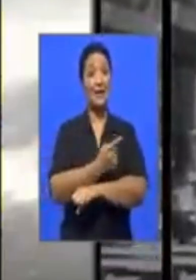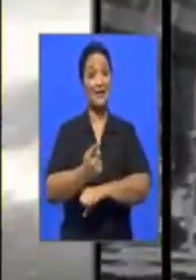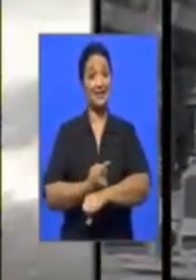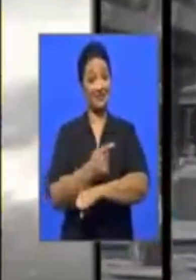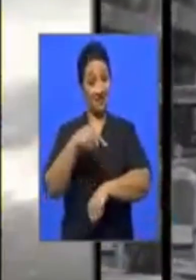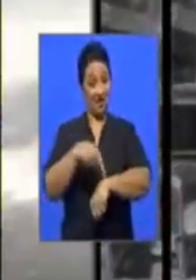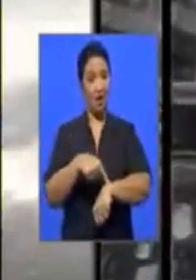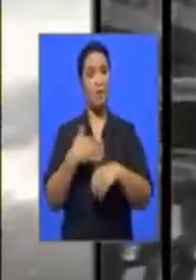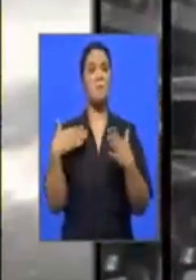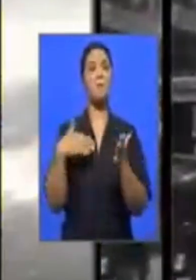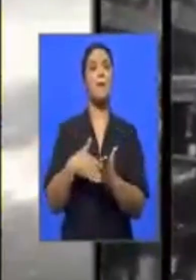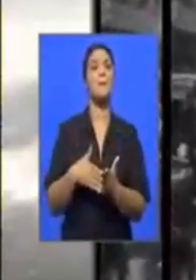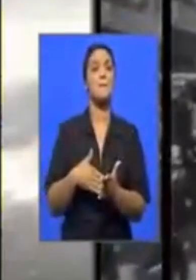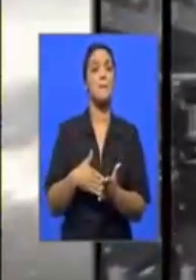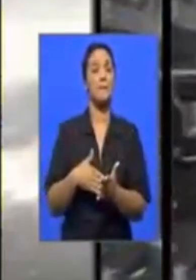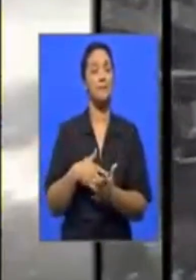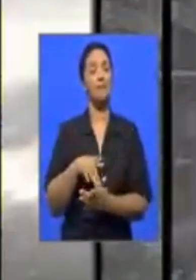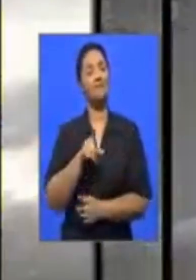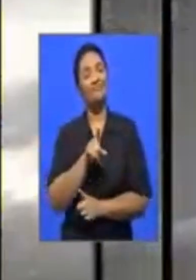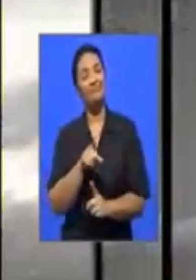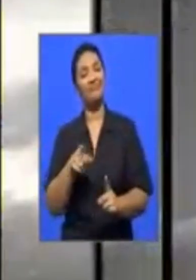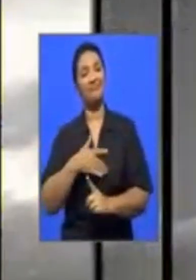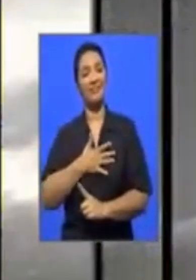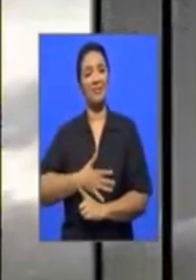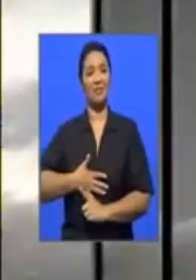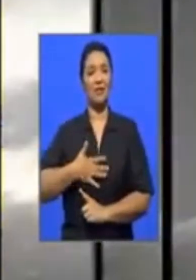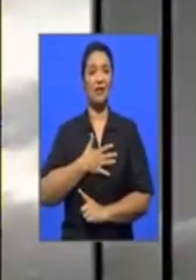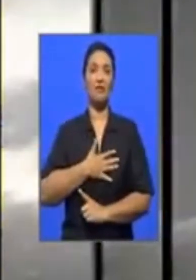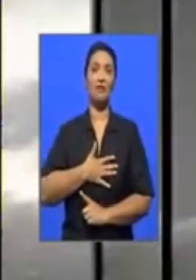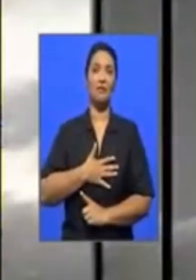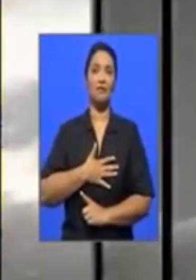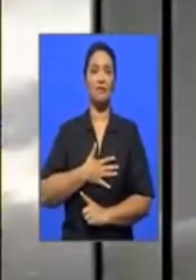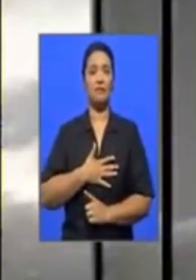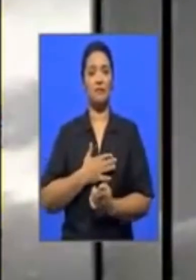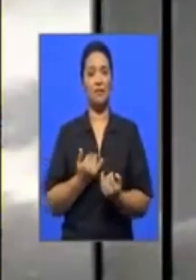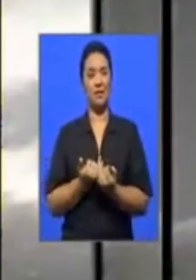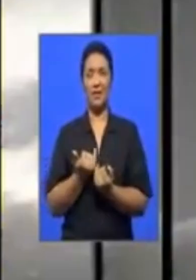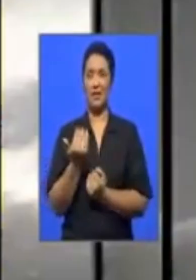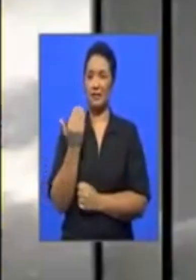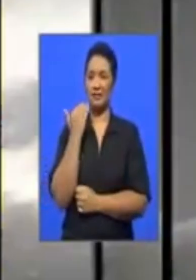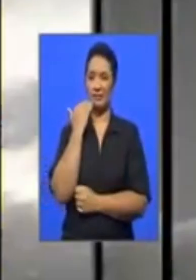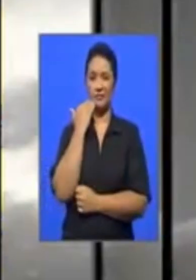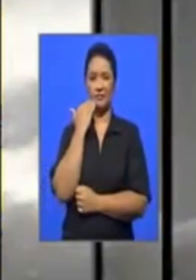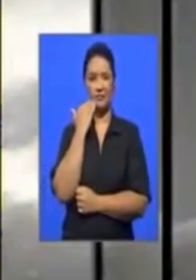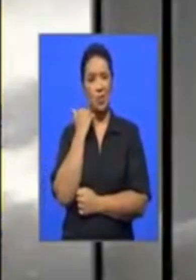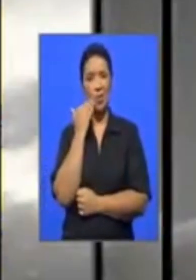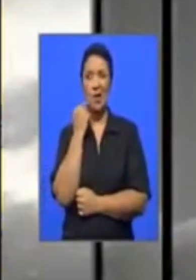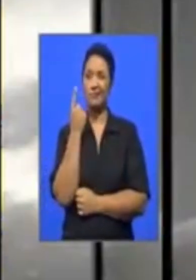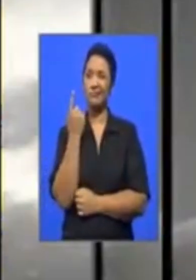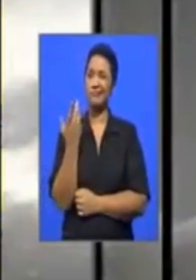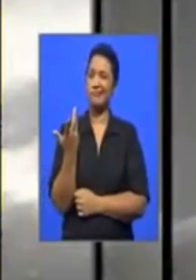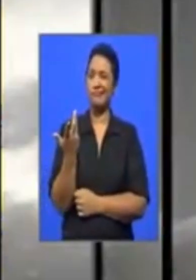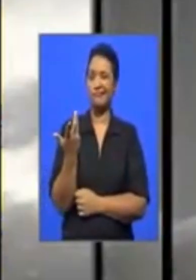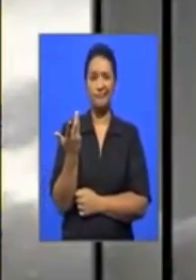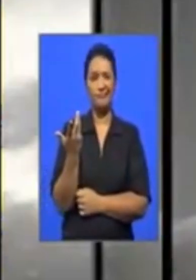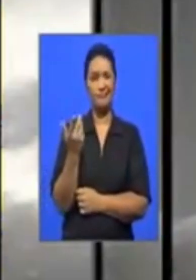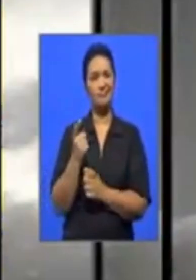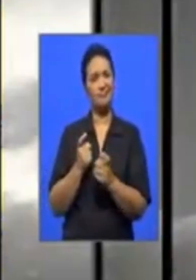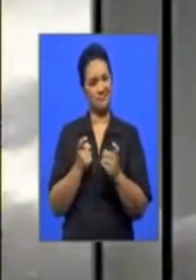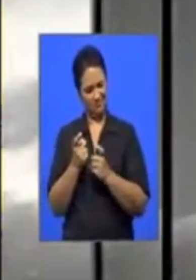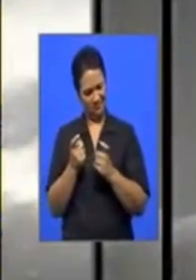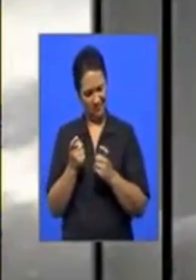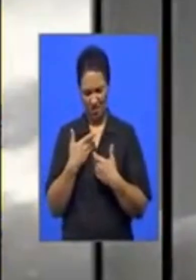the longest-serving ANC president, leading during a very difficult time, but he kept the movement